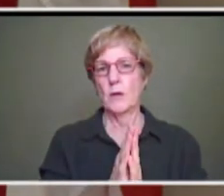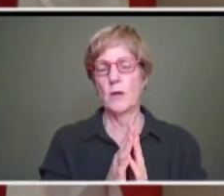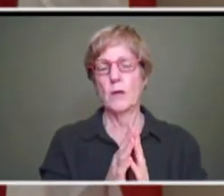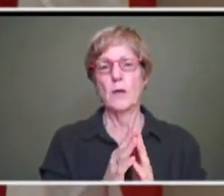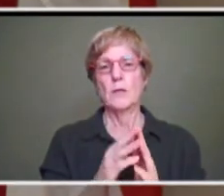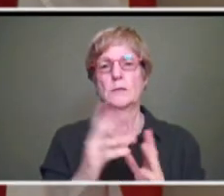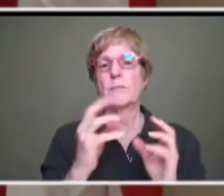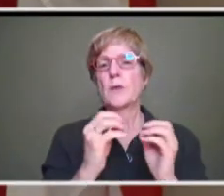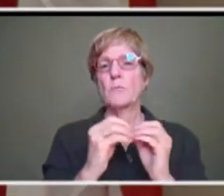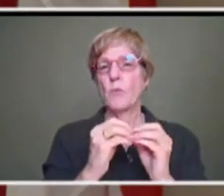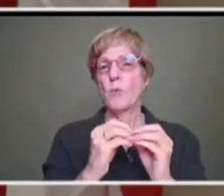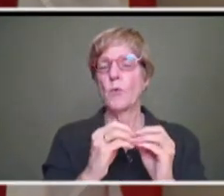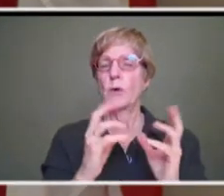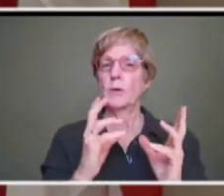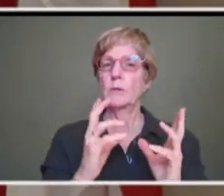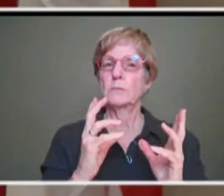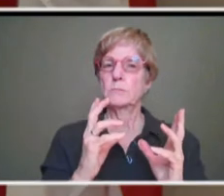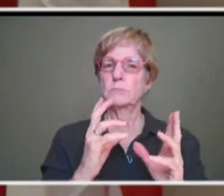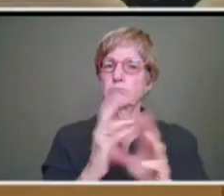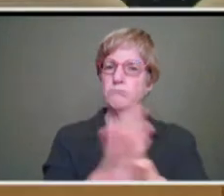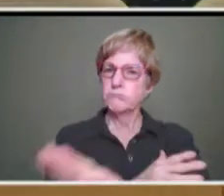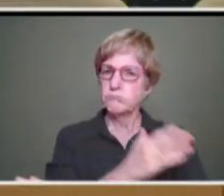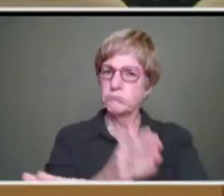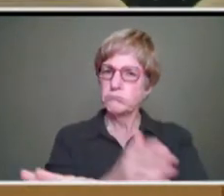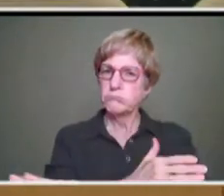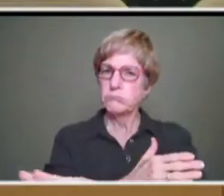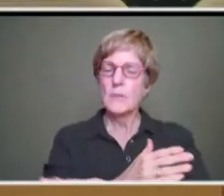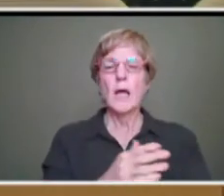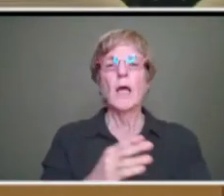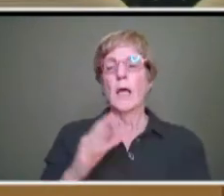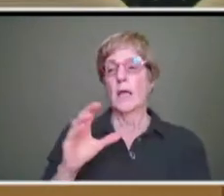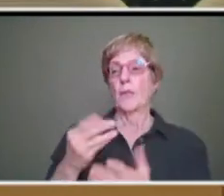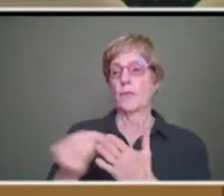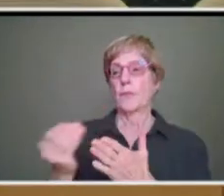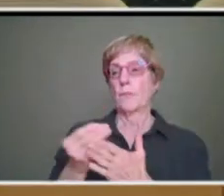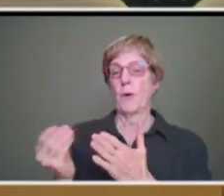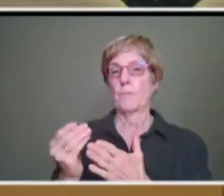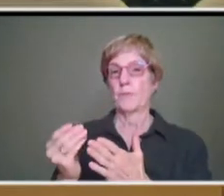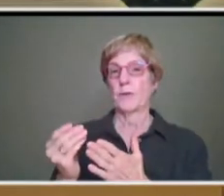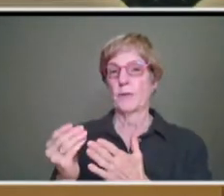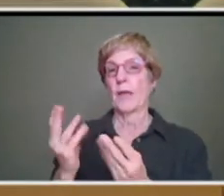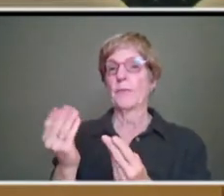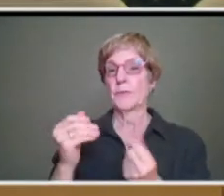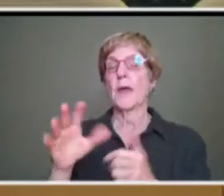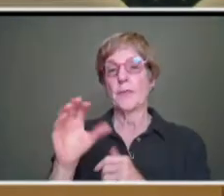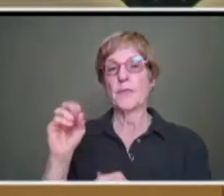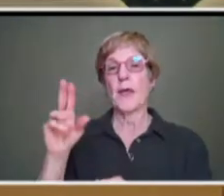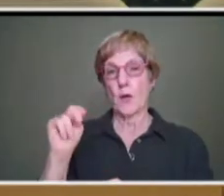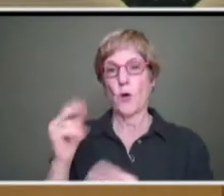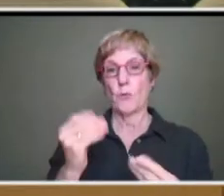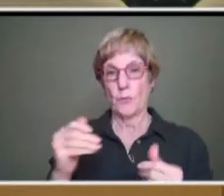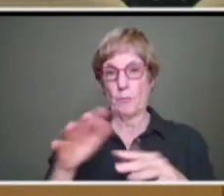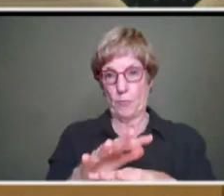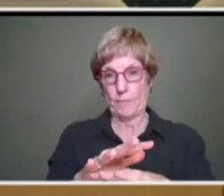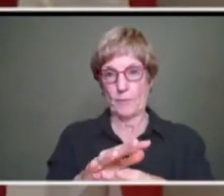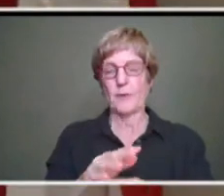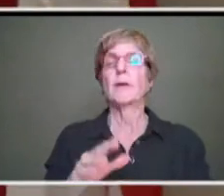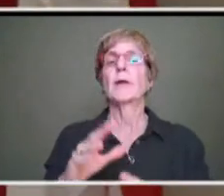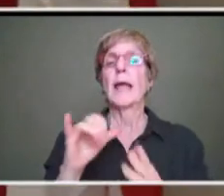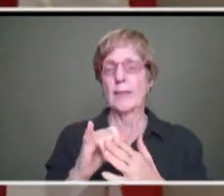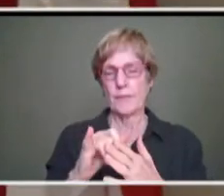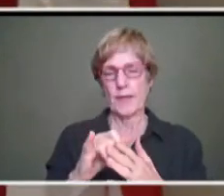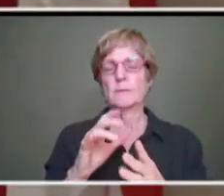B1 rezoning so with will they be responsible the property owner petitefully happens to already own the property and they are fully engaged with the state armed mediation